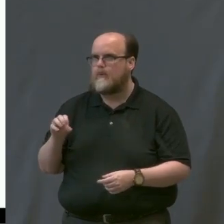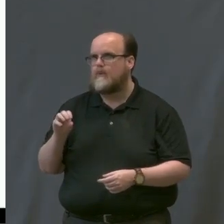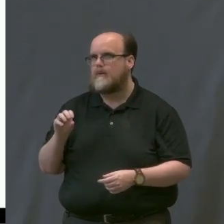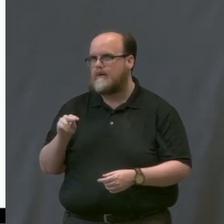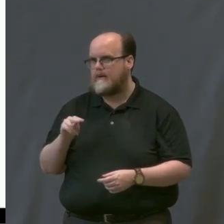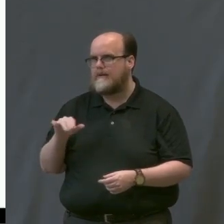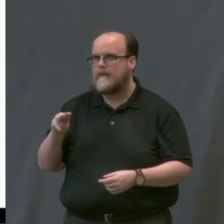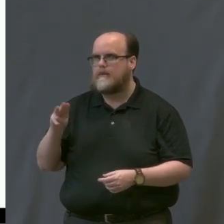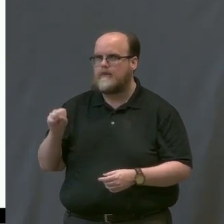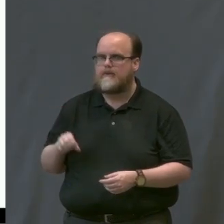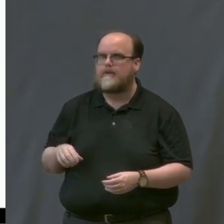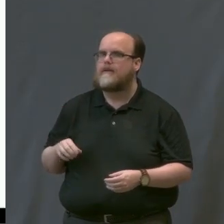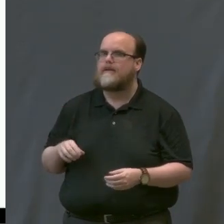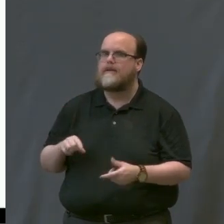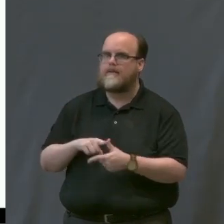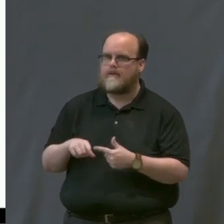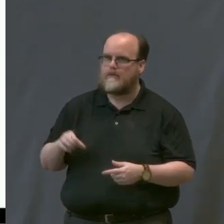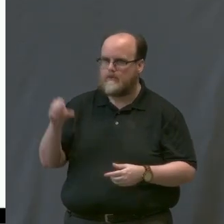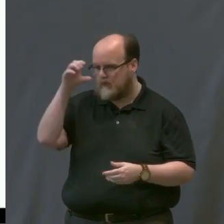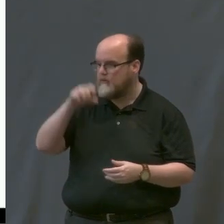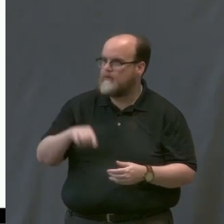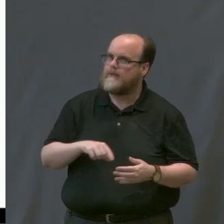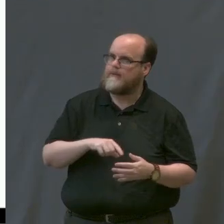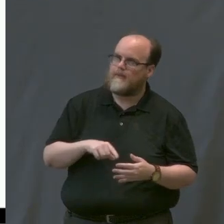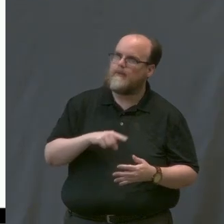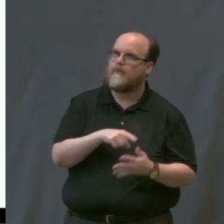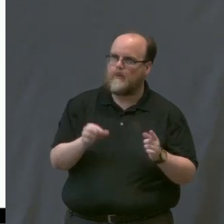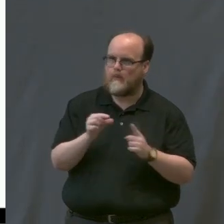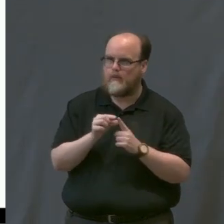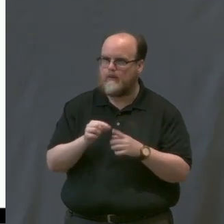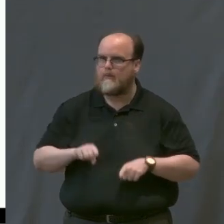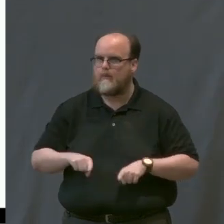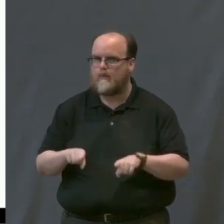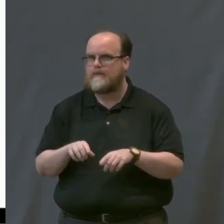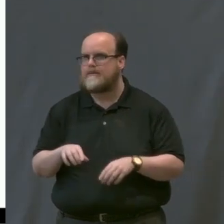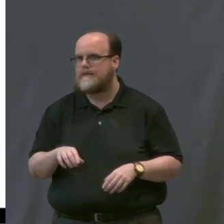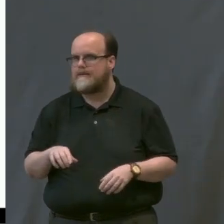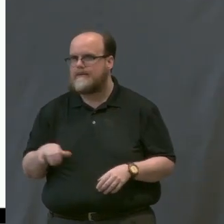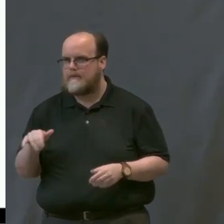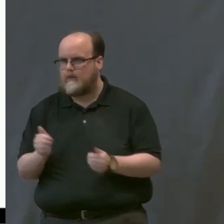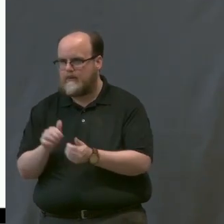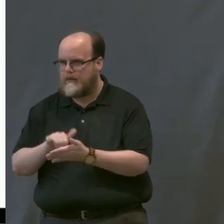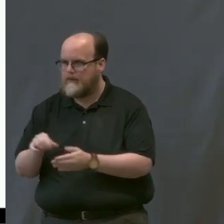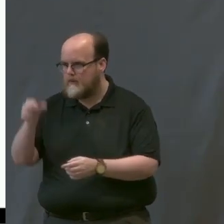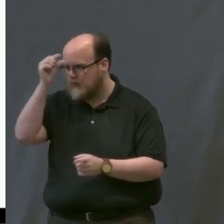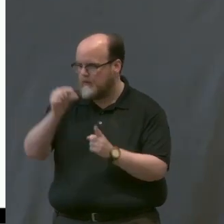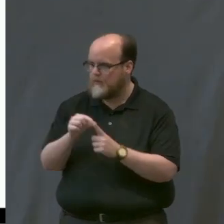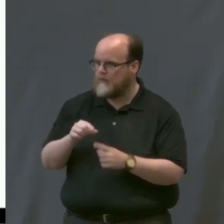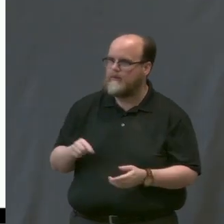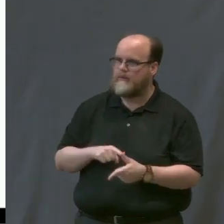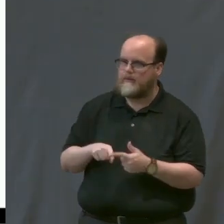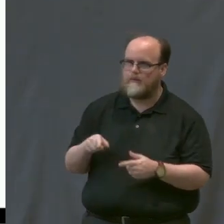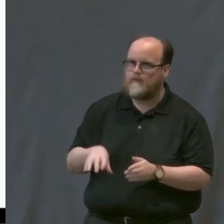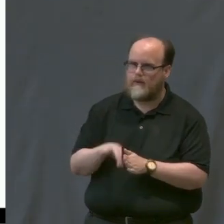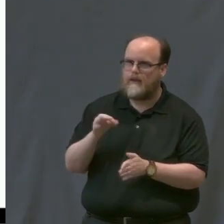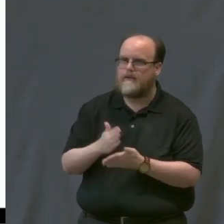same word search on those synonyms as you're doing with this Greek word. And then you'll start